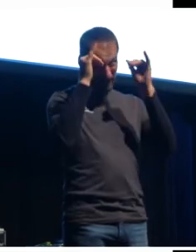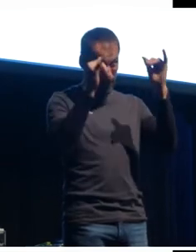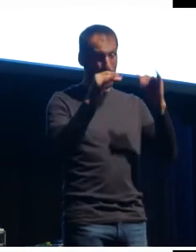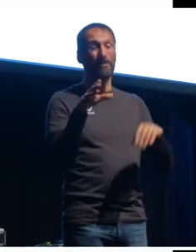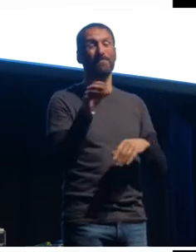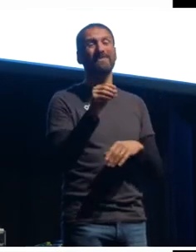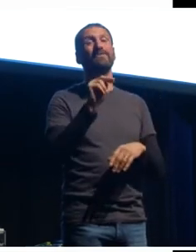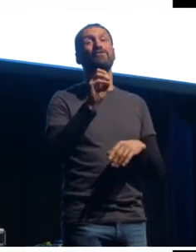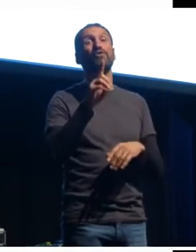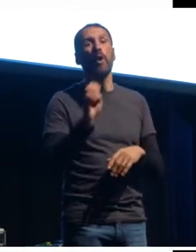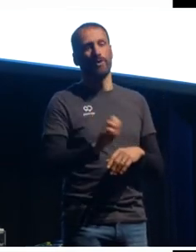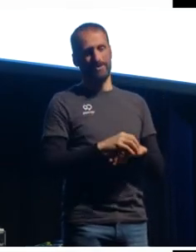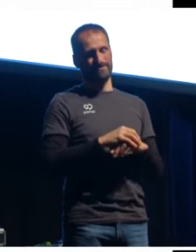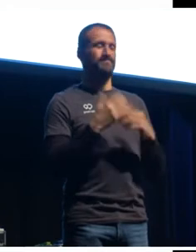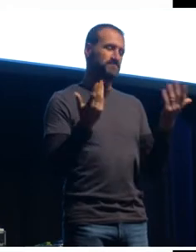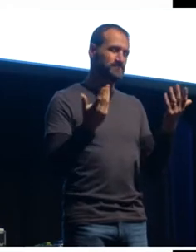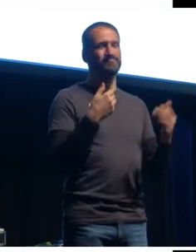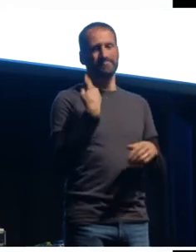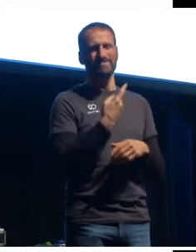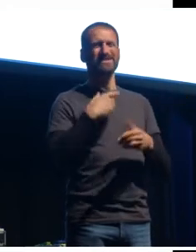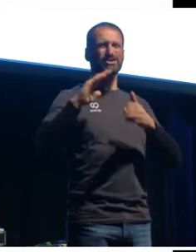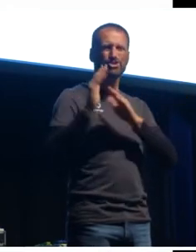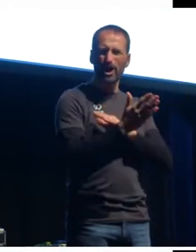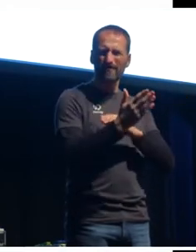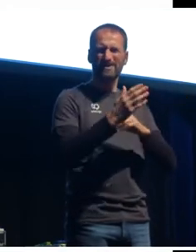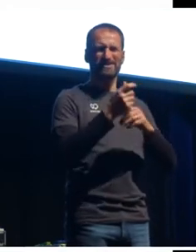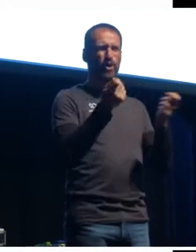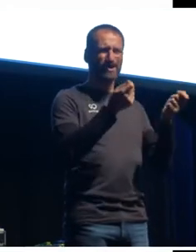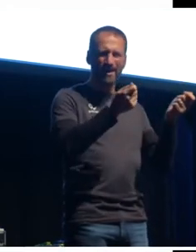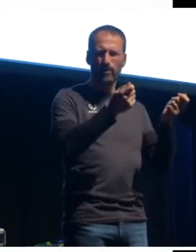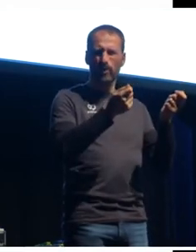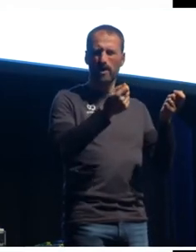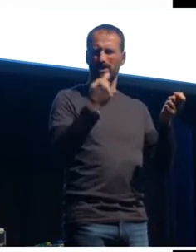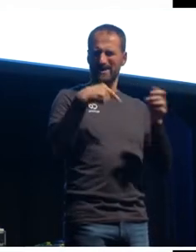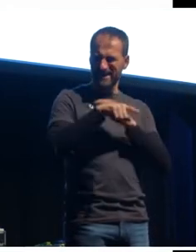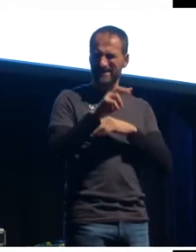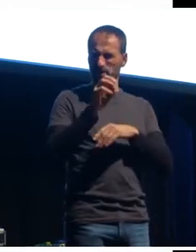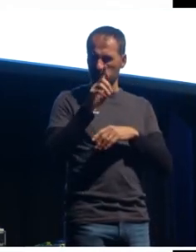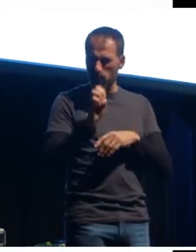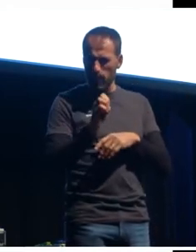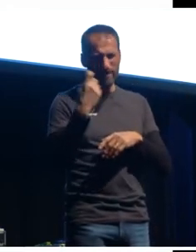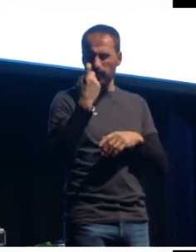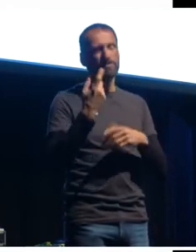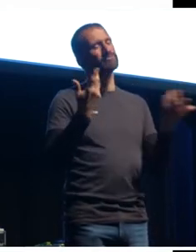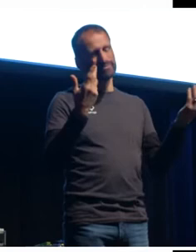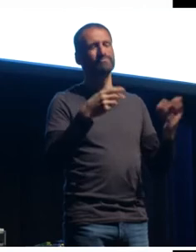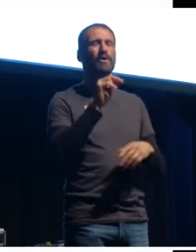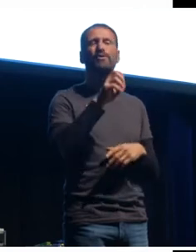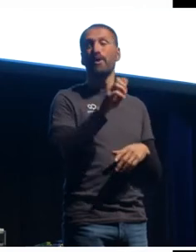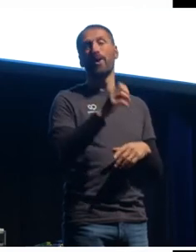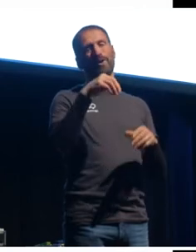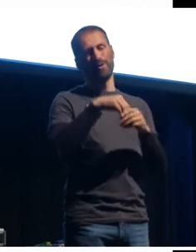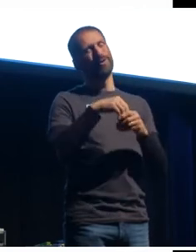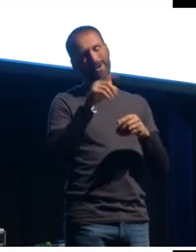build a service coordinator or a BFF in Node. One, because Node and JavaScript are awesome. I shouldn't have to convince anyone